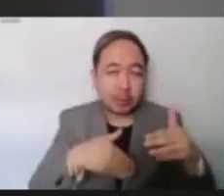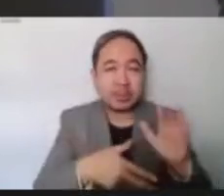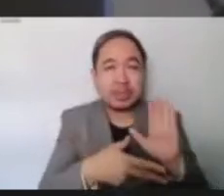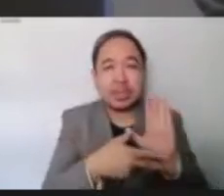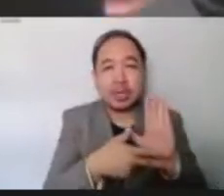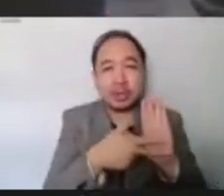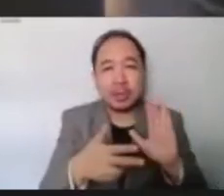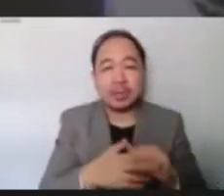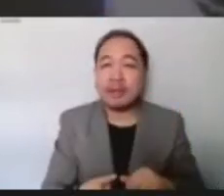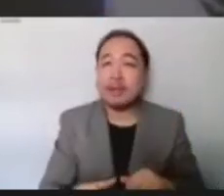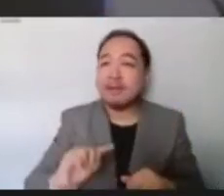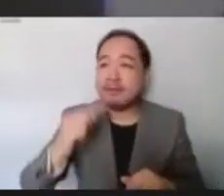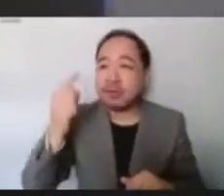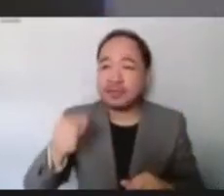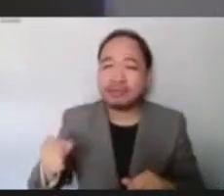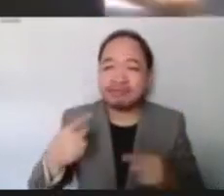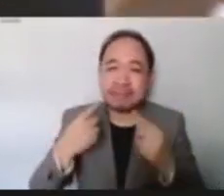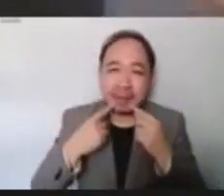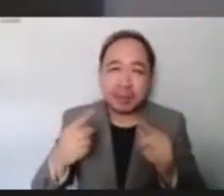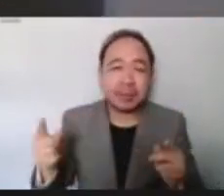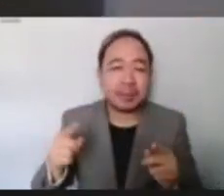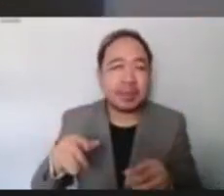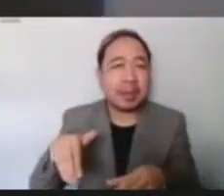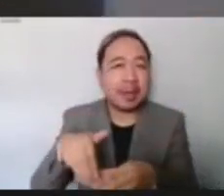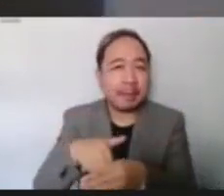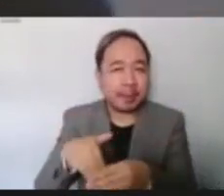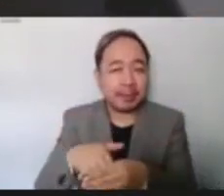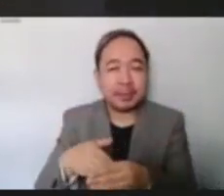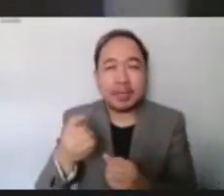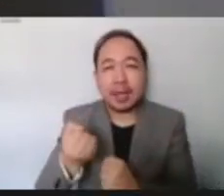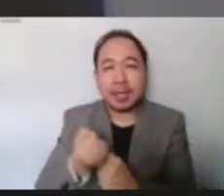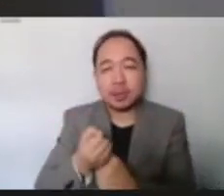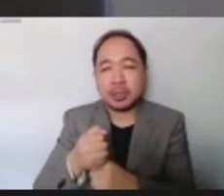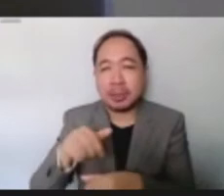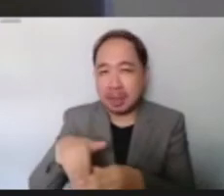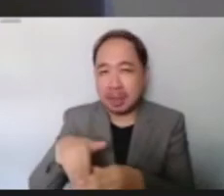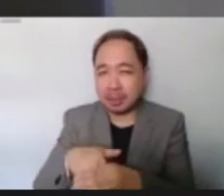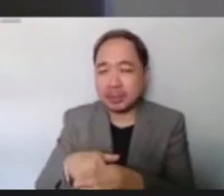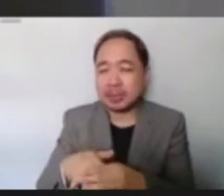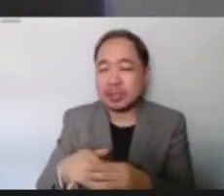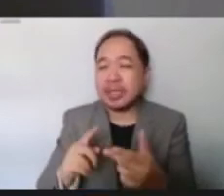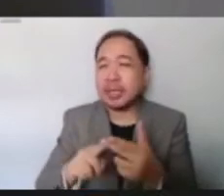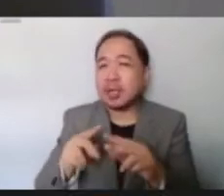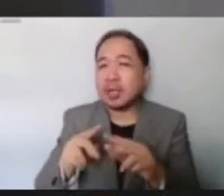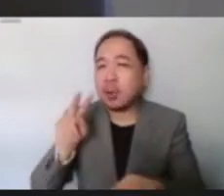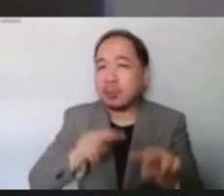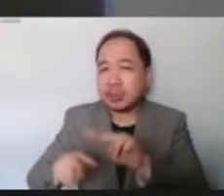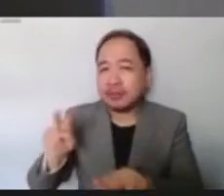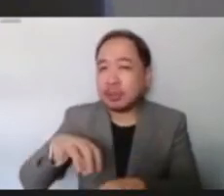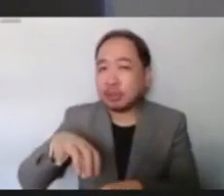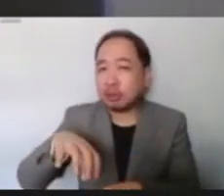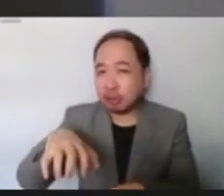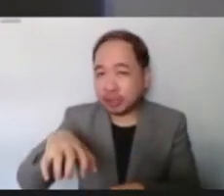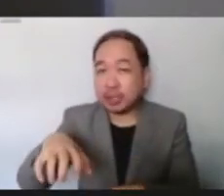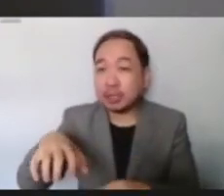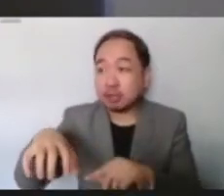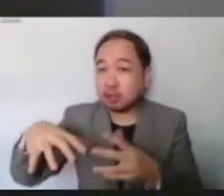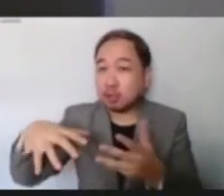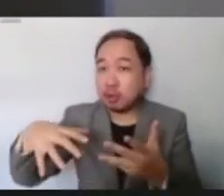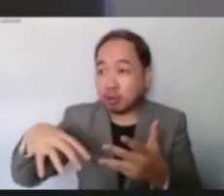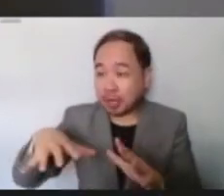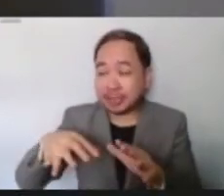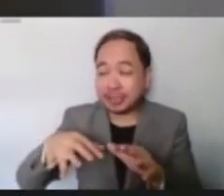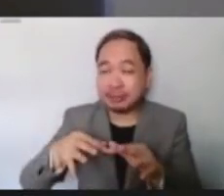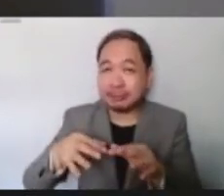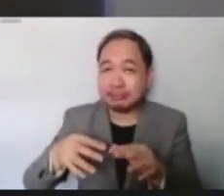the floor to statements from Members associate members and observer countries once all country statements have been made